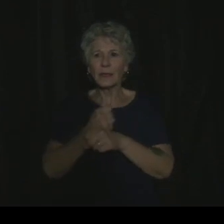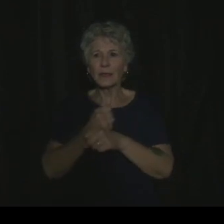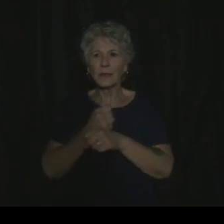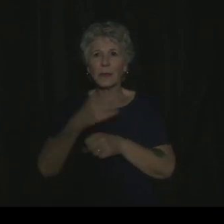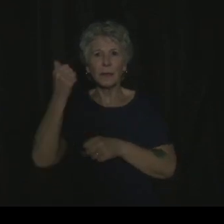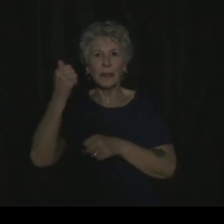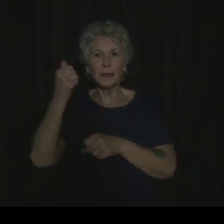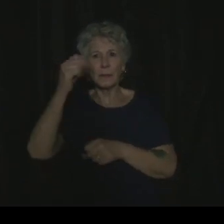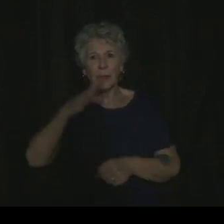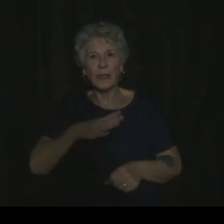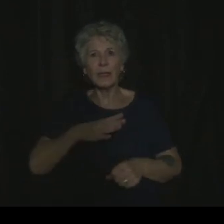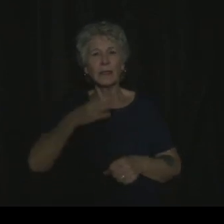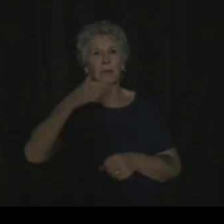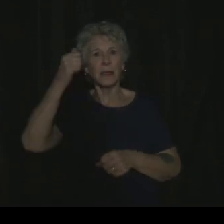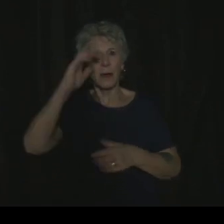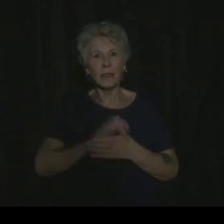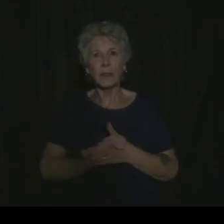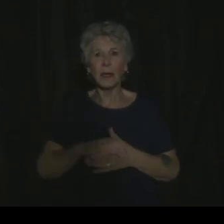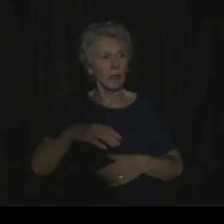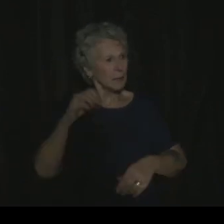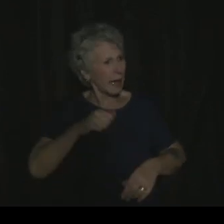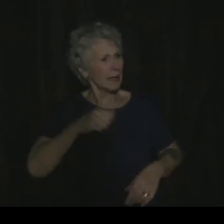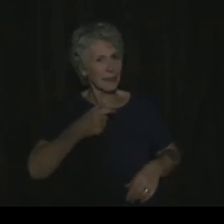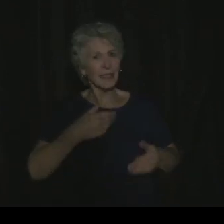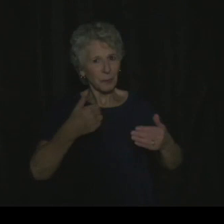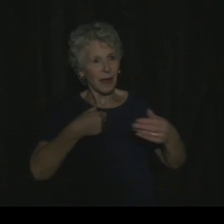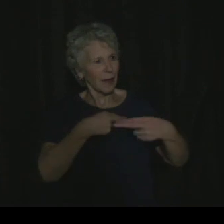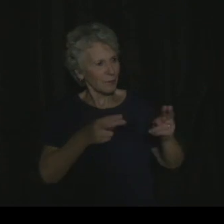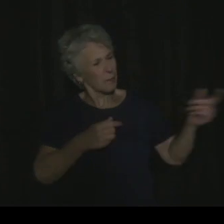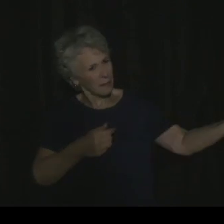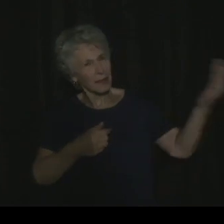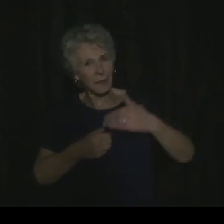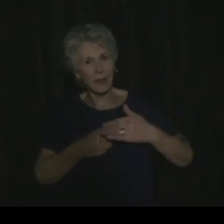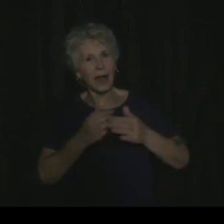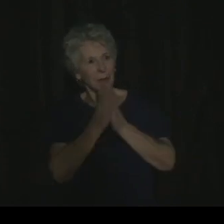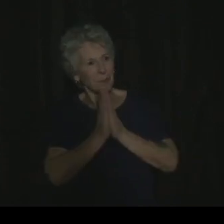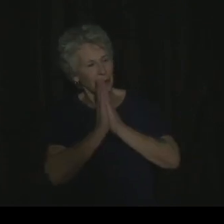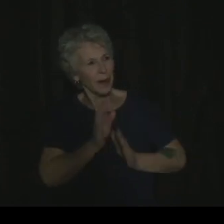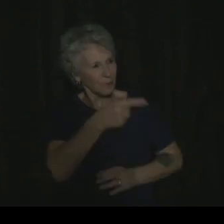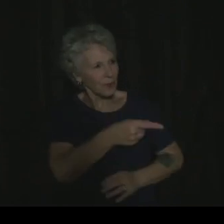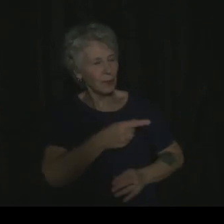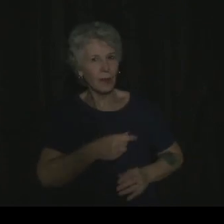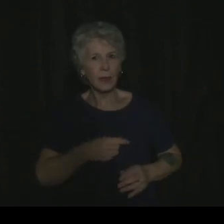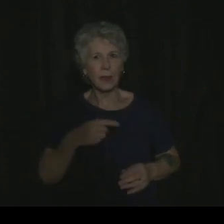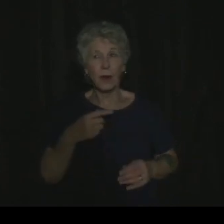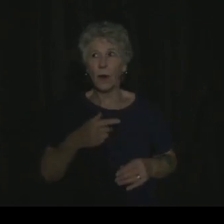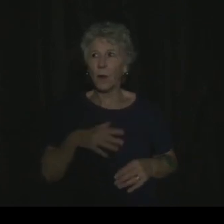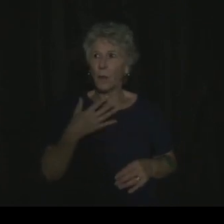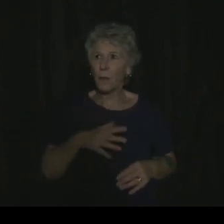better husband? He said, of course we do, brother. In fact, I've been praying for you.